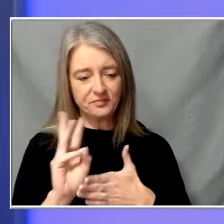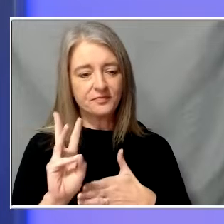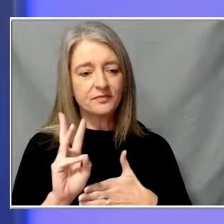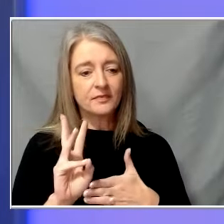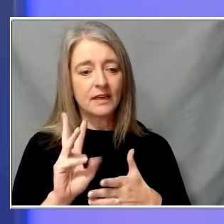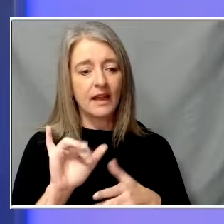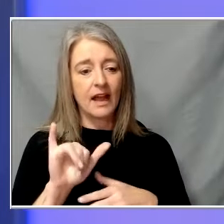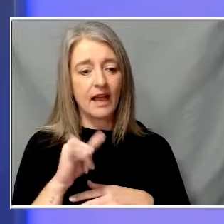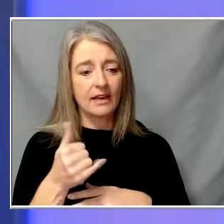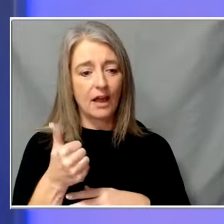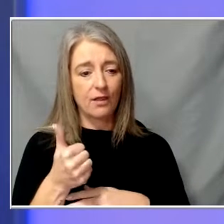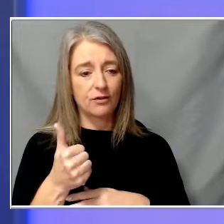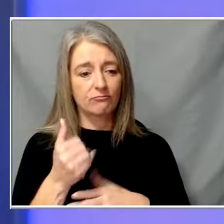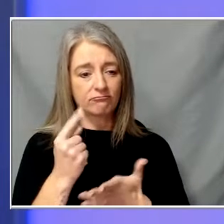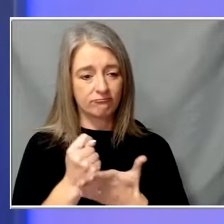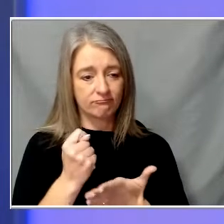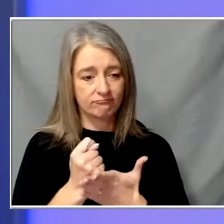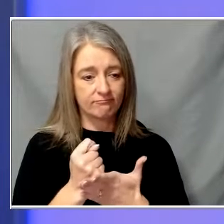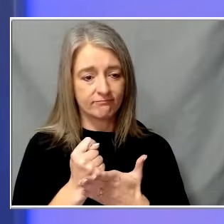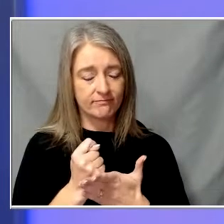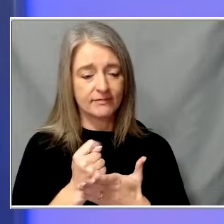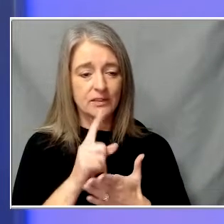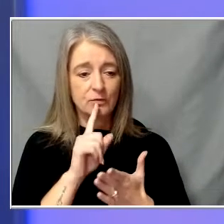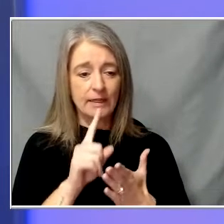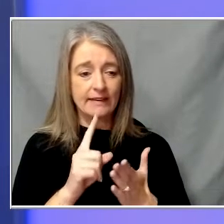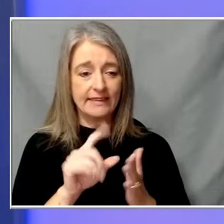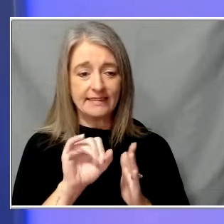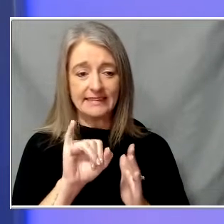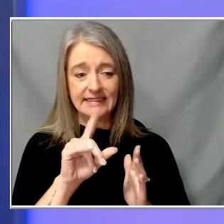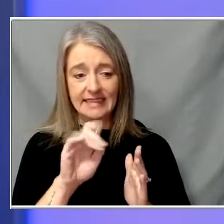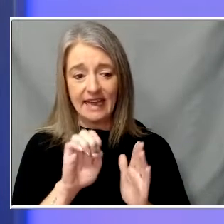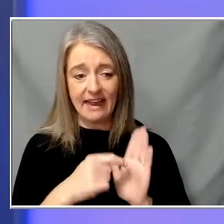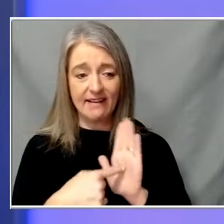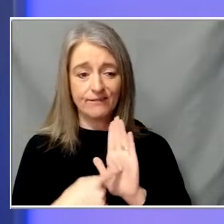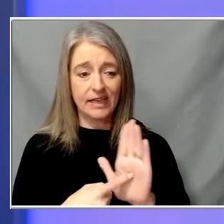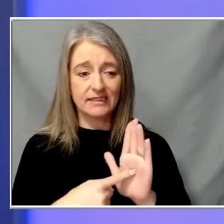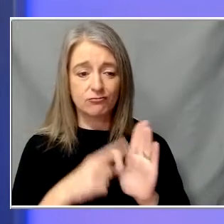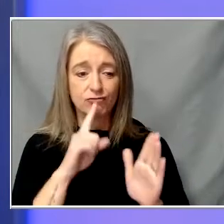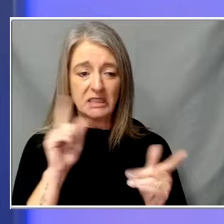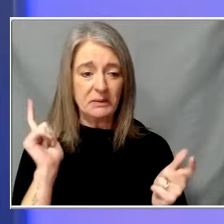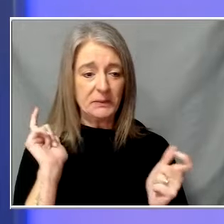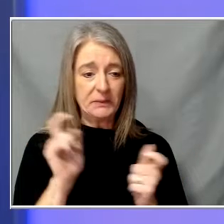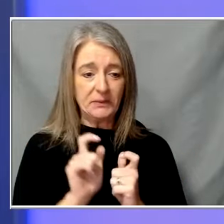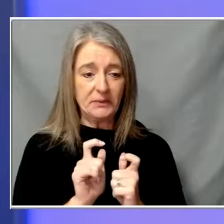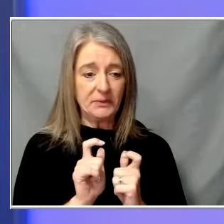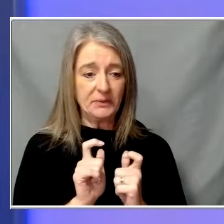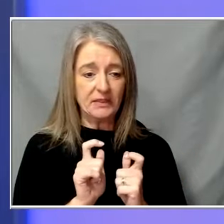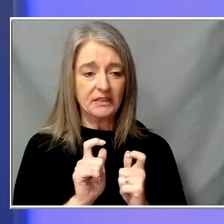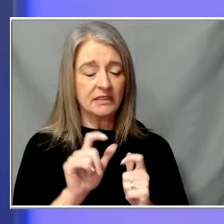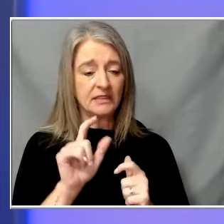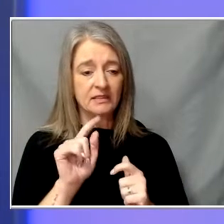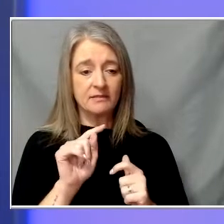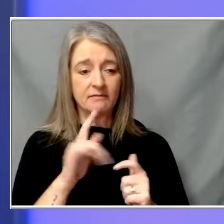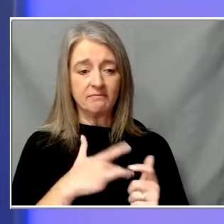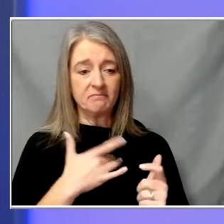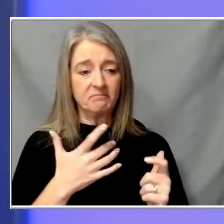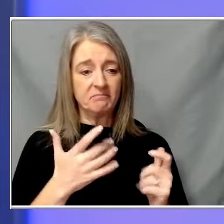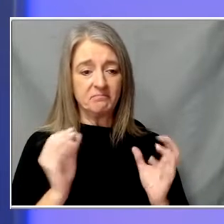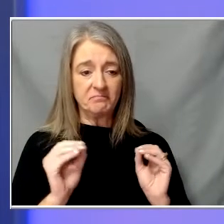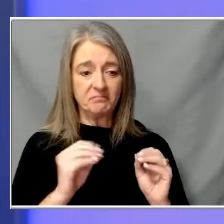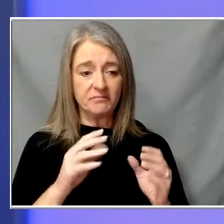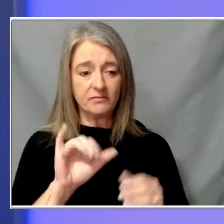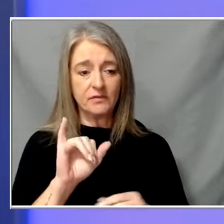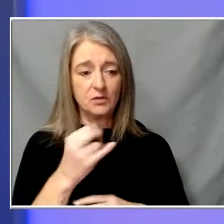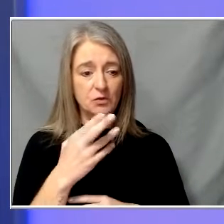infusion, but I mean, the side effects right now are relatively insignificant. I mean, I don't have any toxicity to it. The joint pain